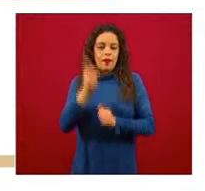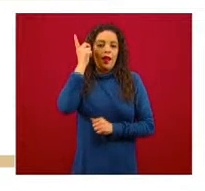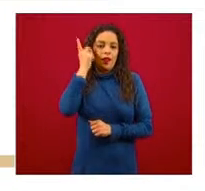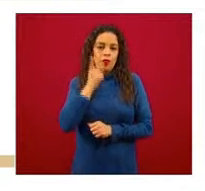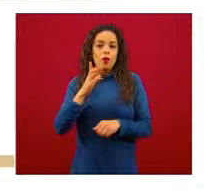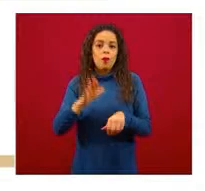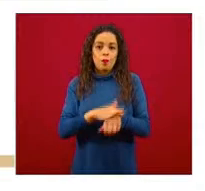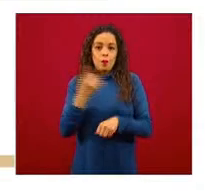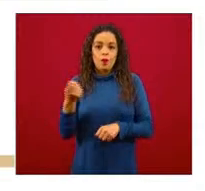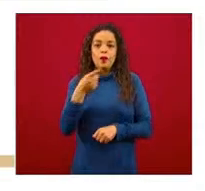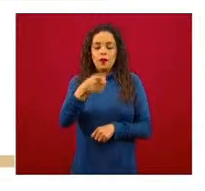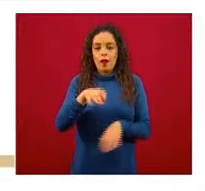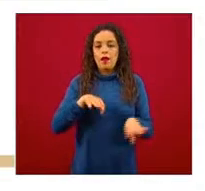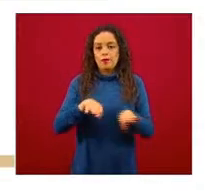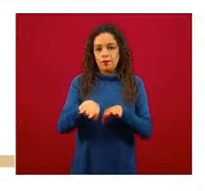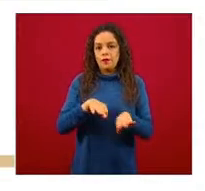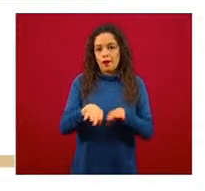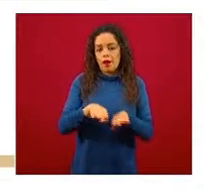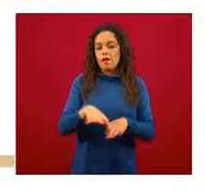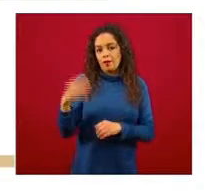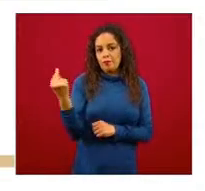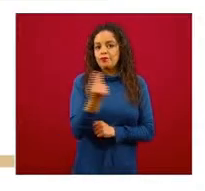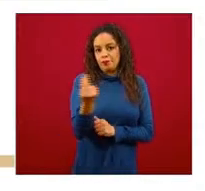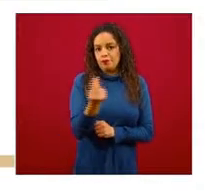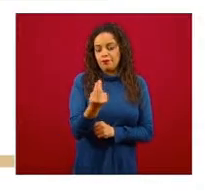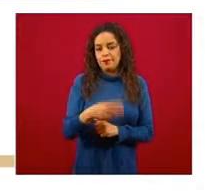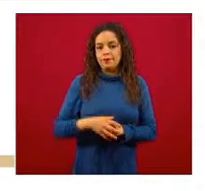only restaurant and cafeteria